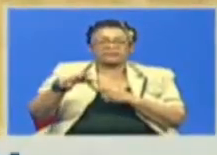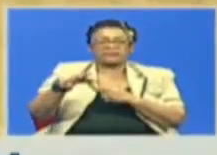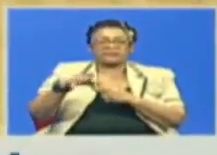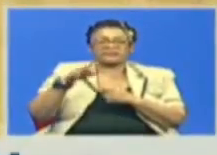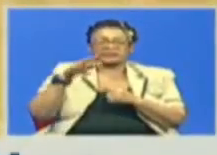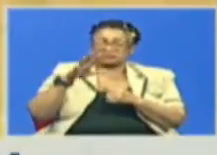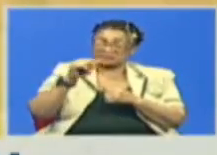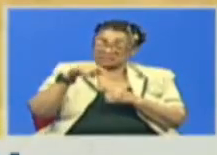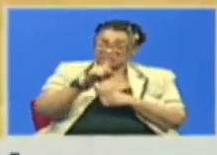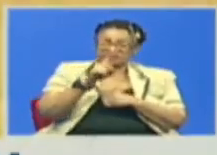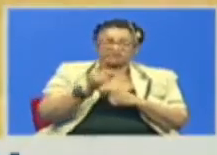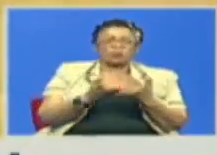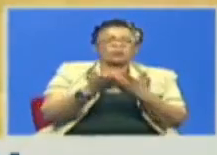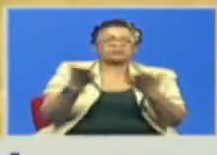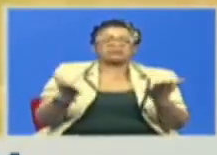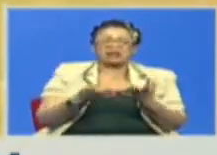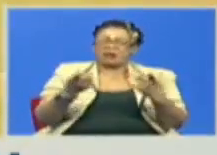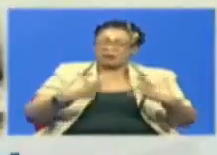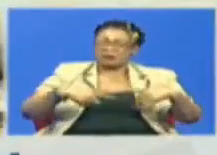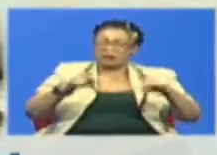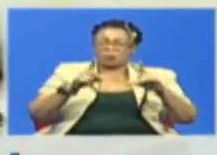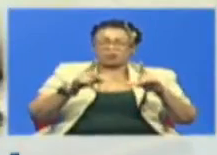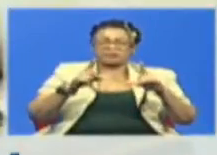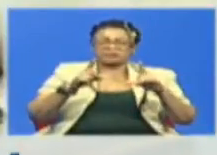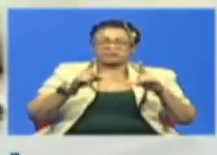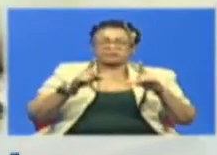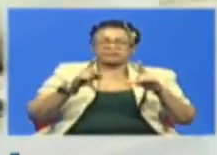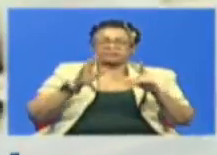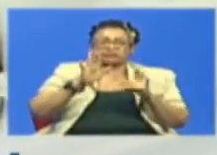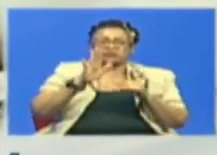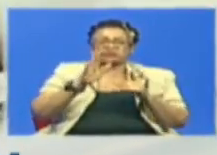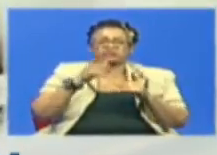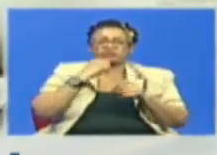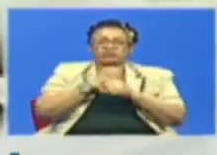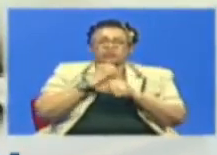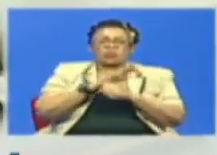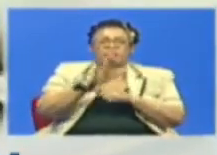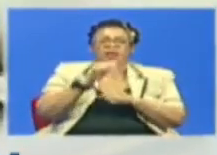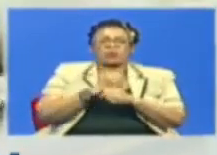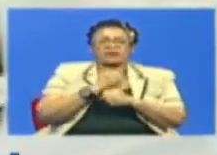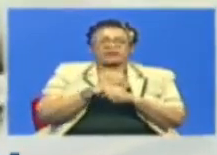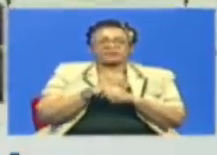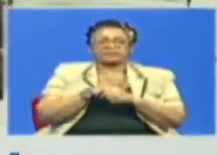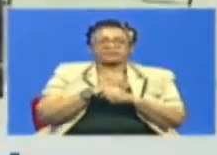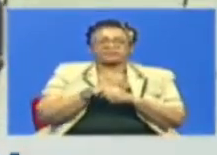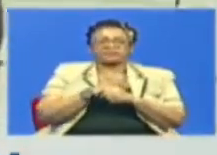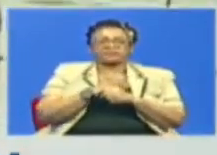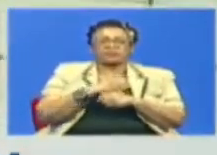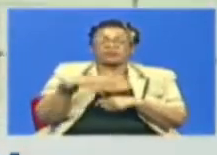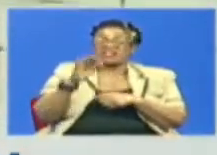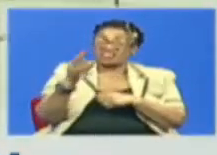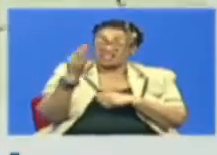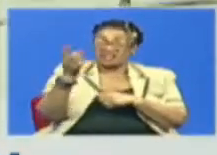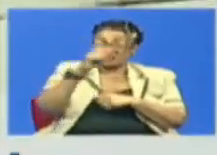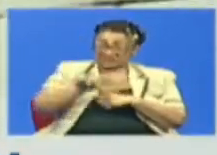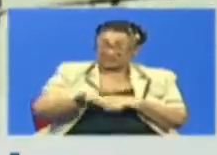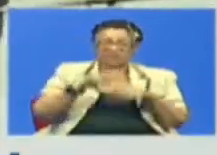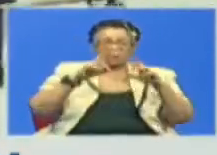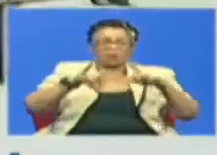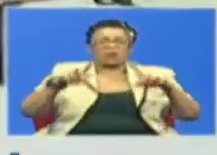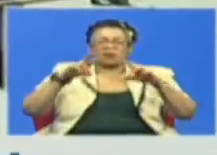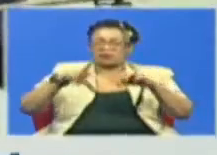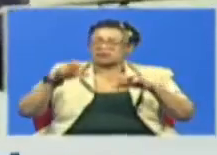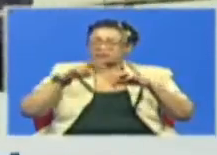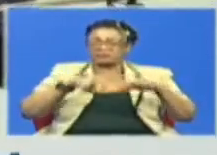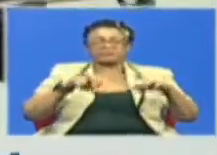the sidelines, allowing the designated first responders to do their part. On the third day of the search and recovery mission, he